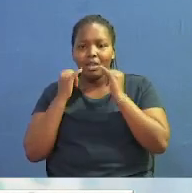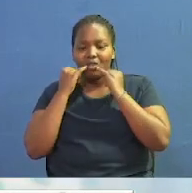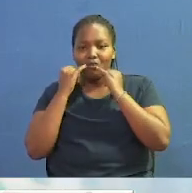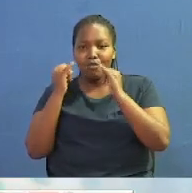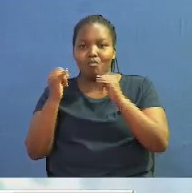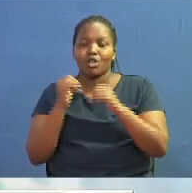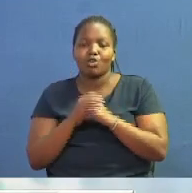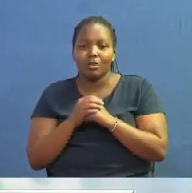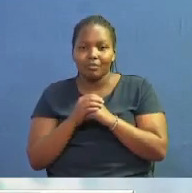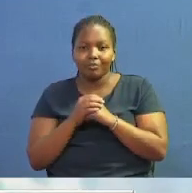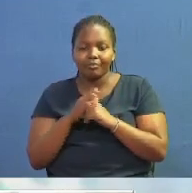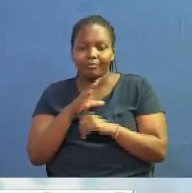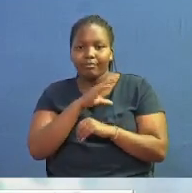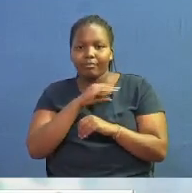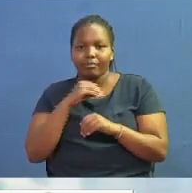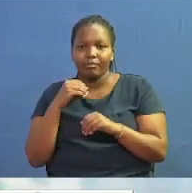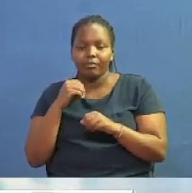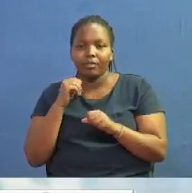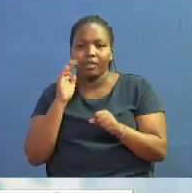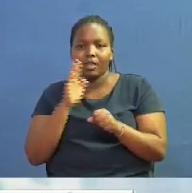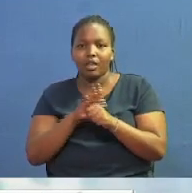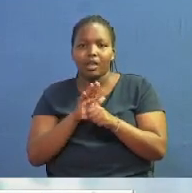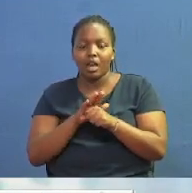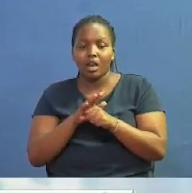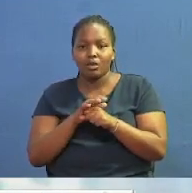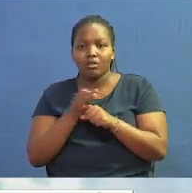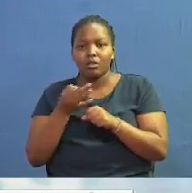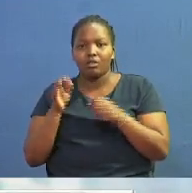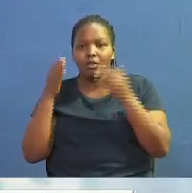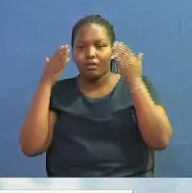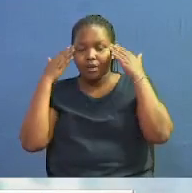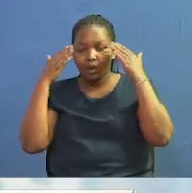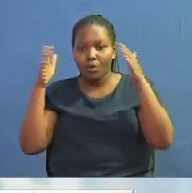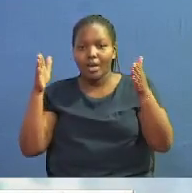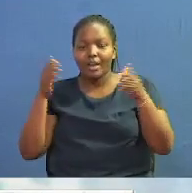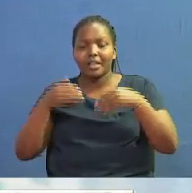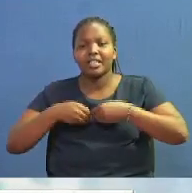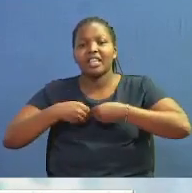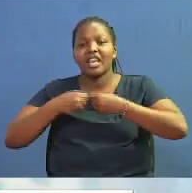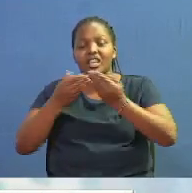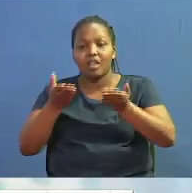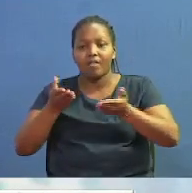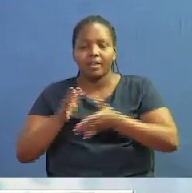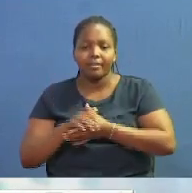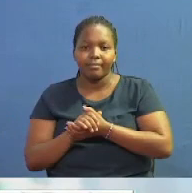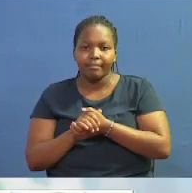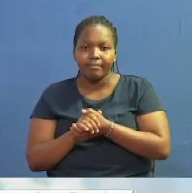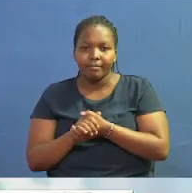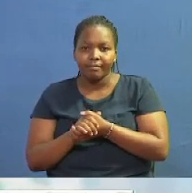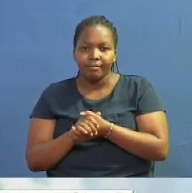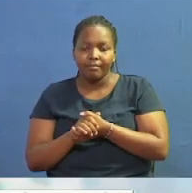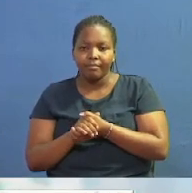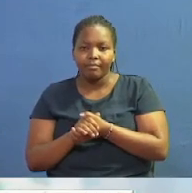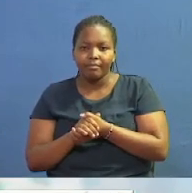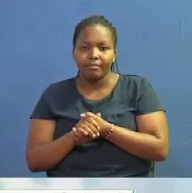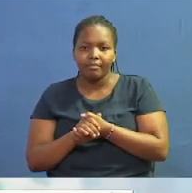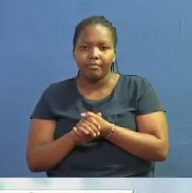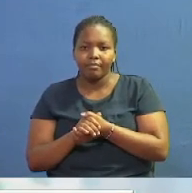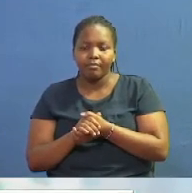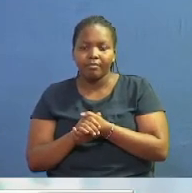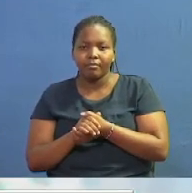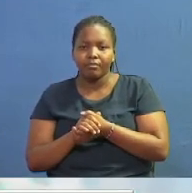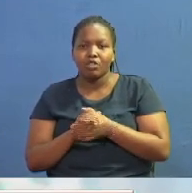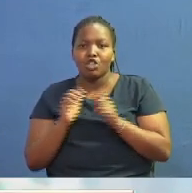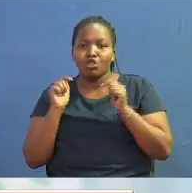information and a lot of awareness has been put in terms of disability. And so